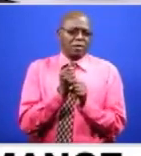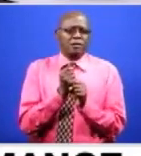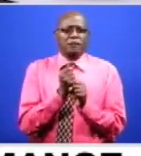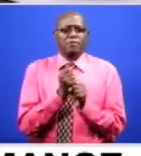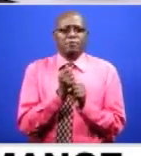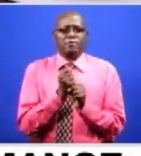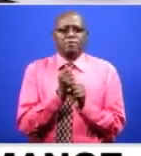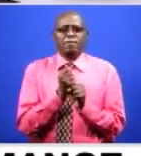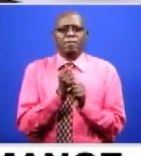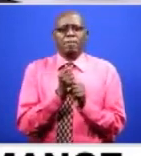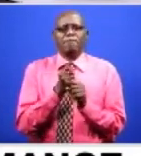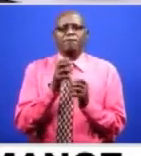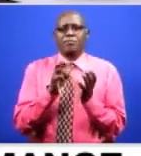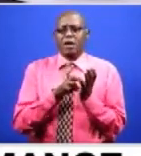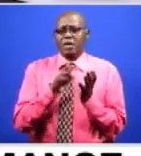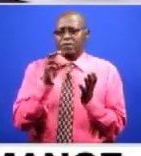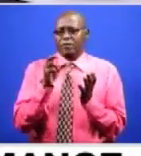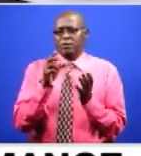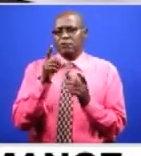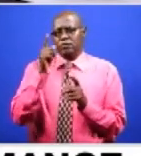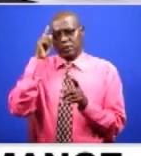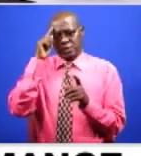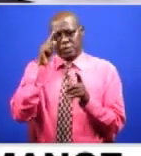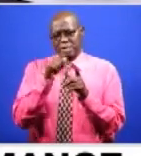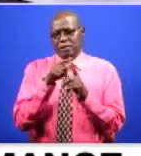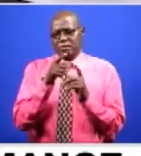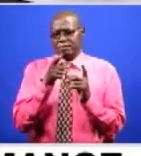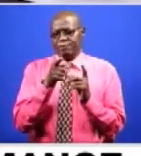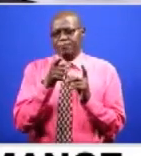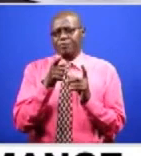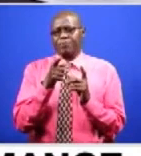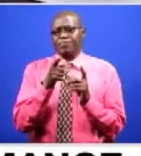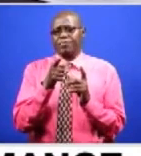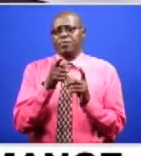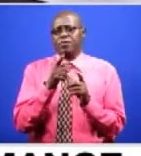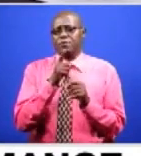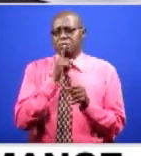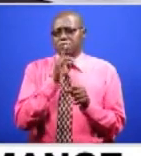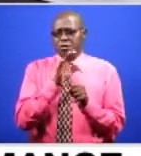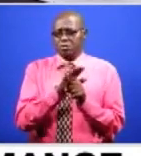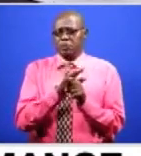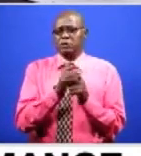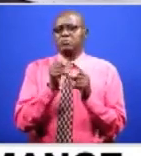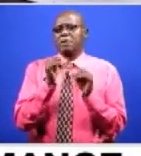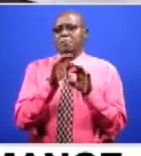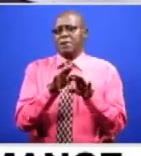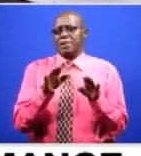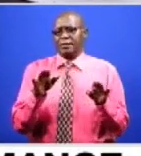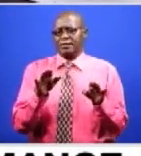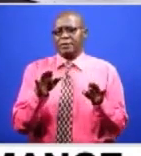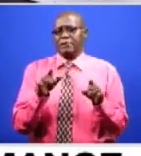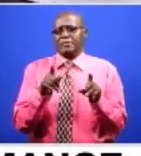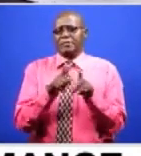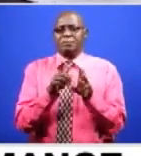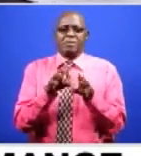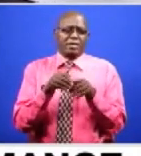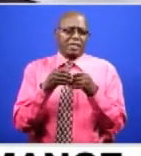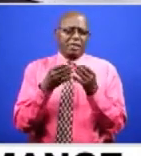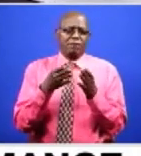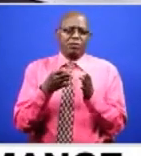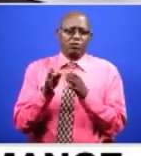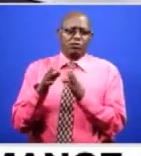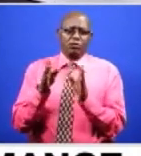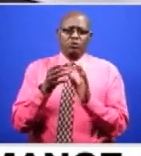the competitive advantage for the destination. They fulfill that promise that we put in the market, but also it gives us an opportunity to engage